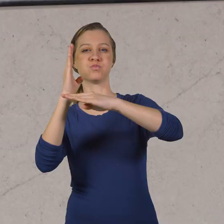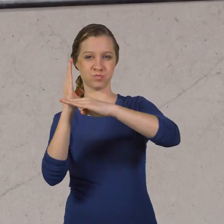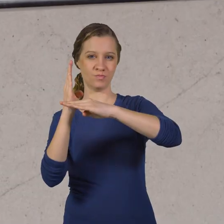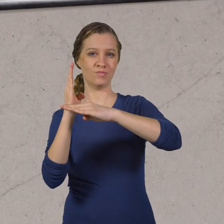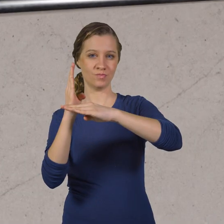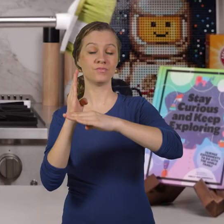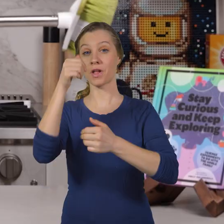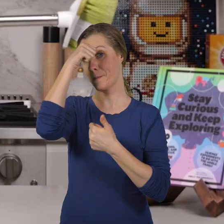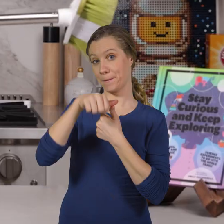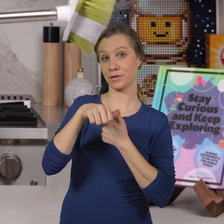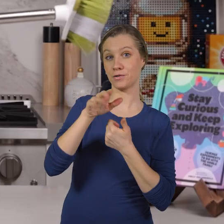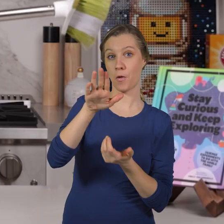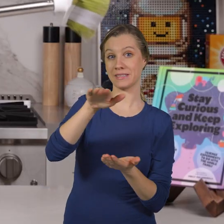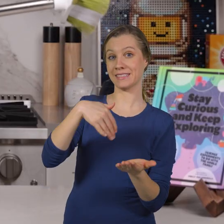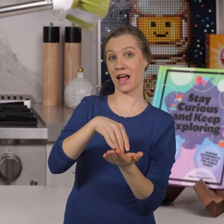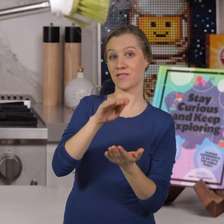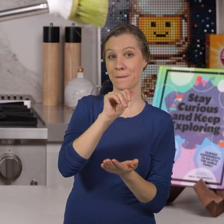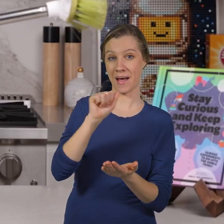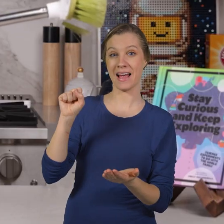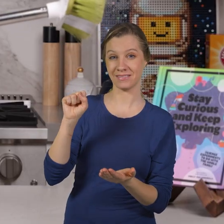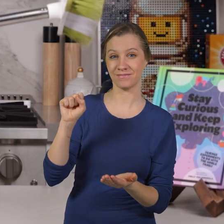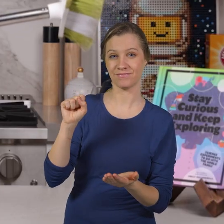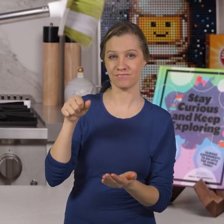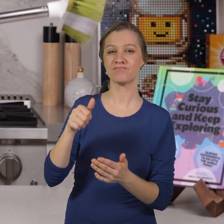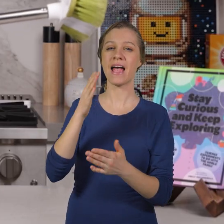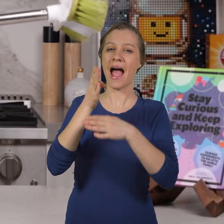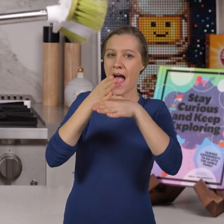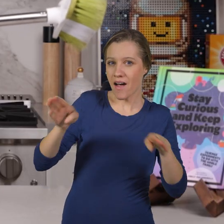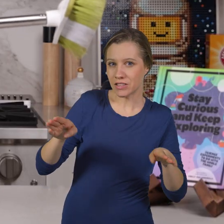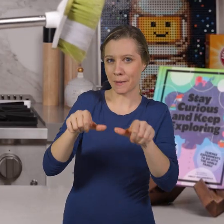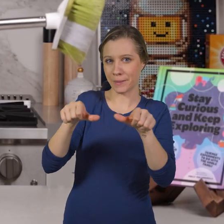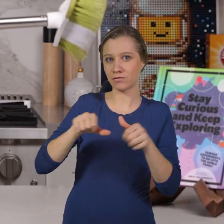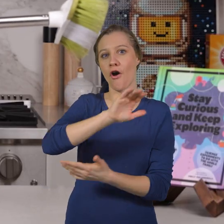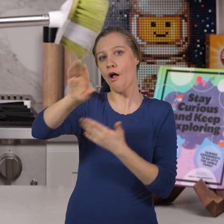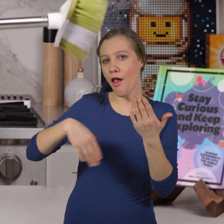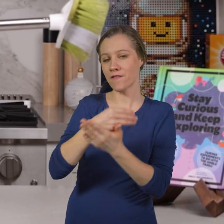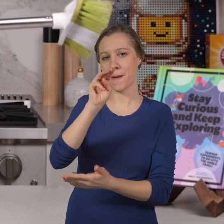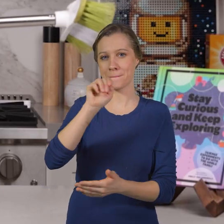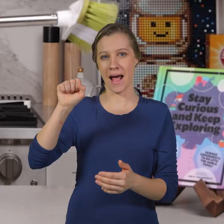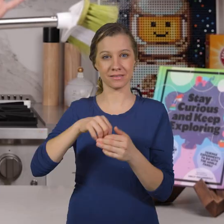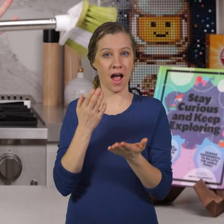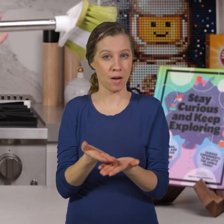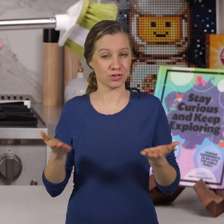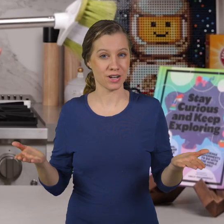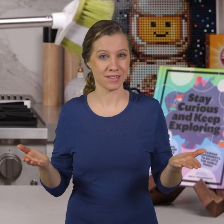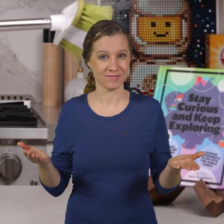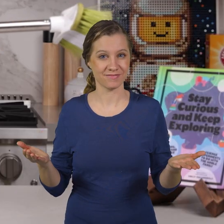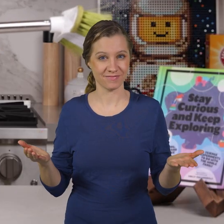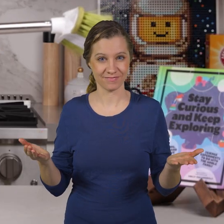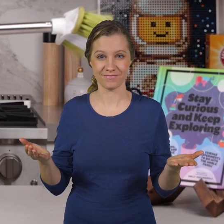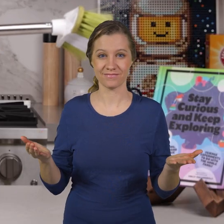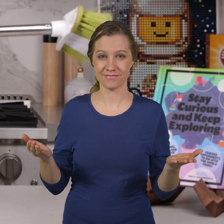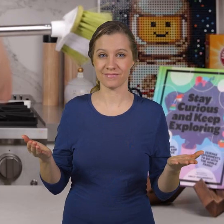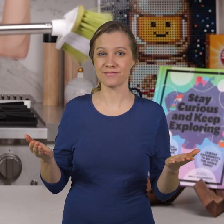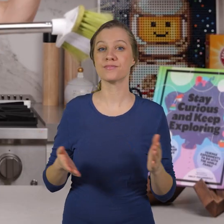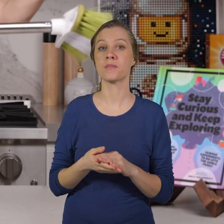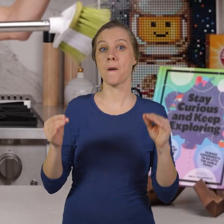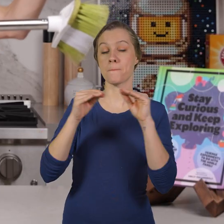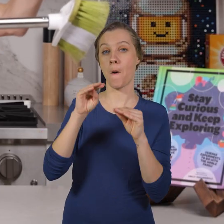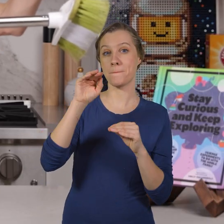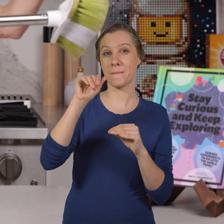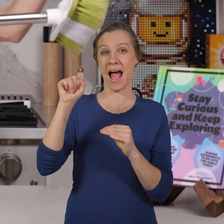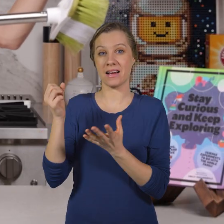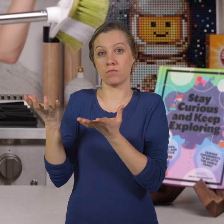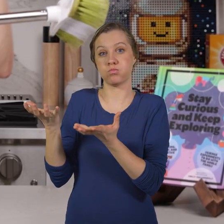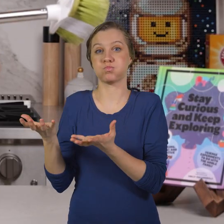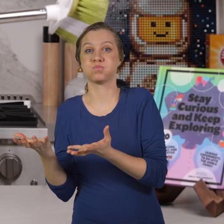to here. Because remember, your center of mass is the average position of all the mass in the object. When there's